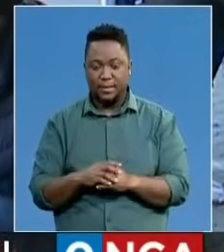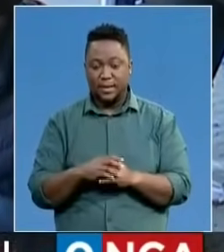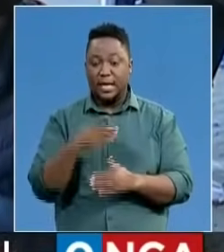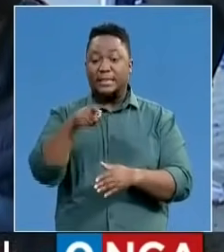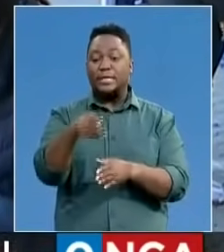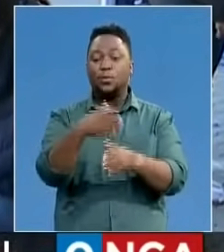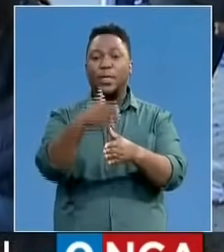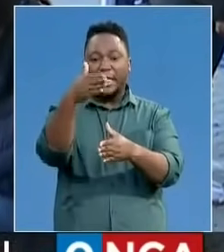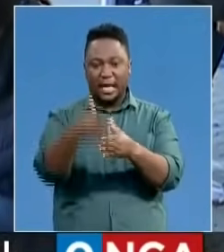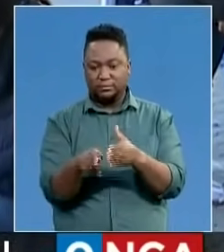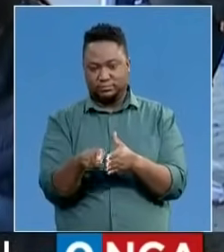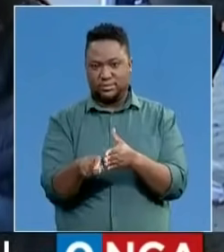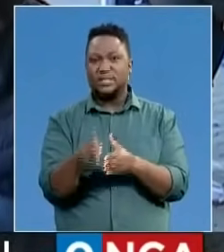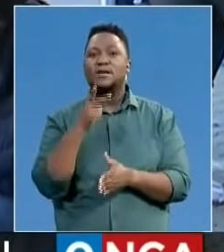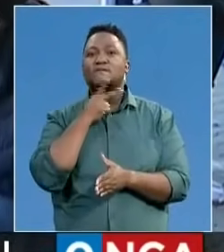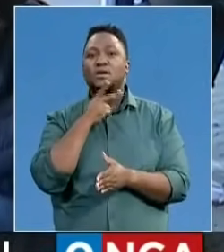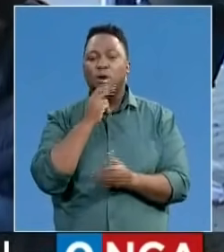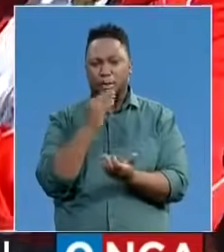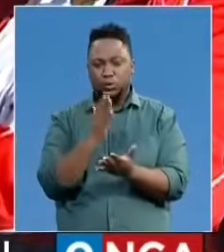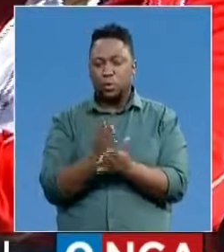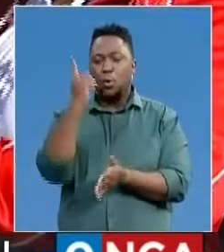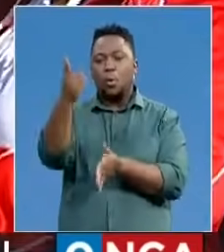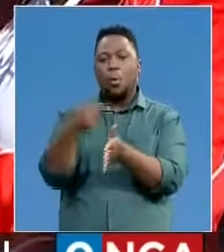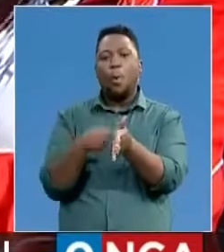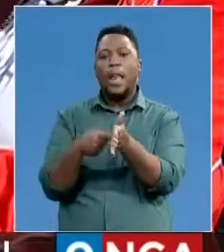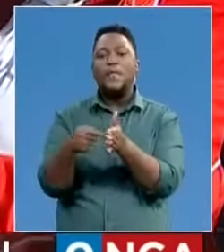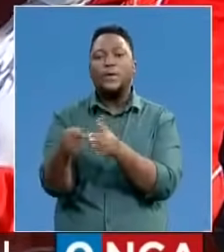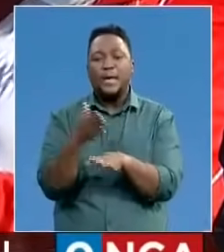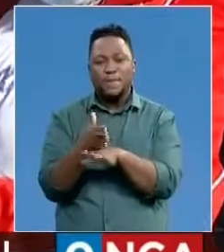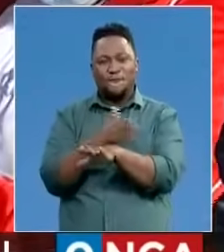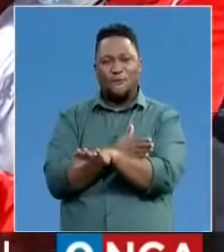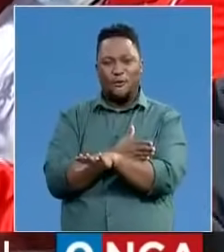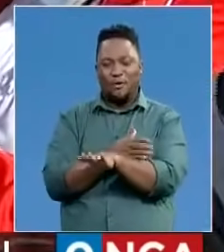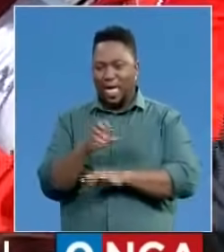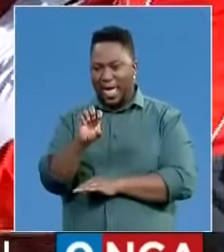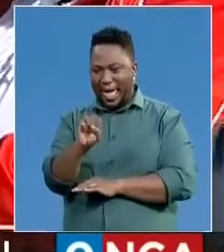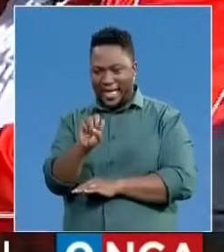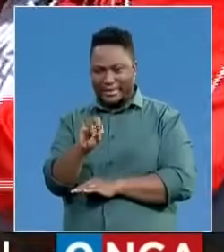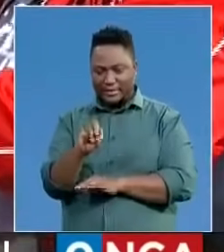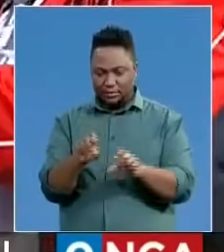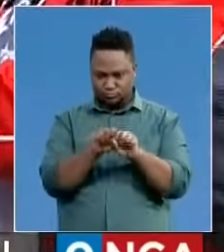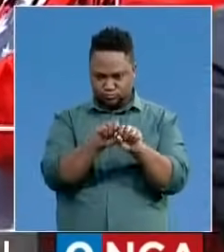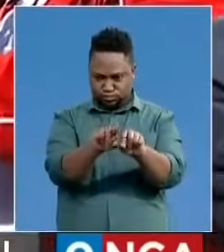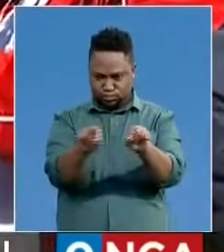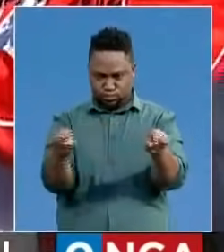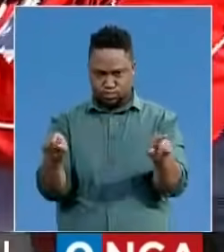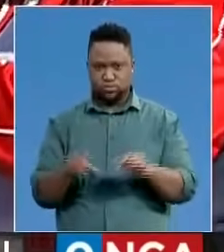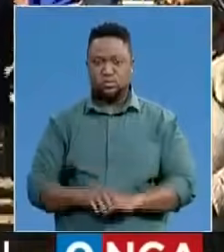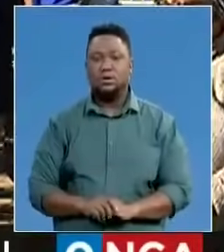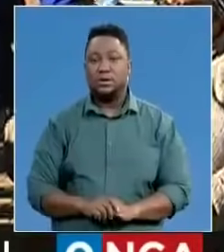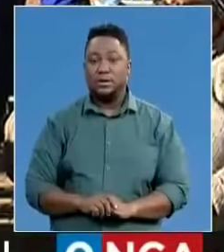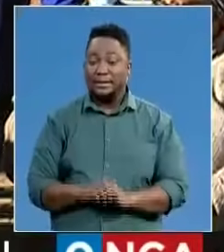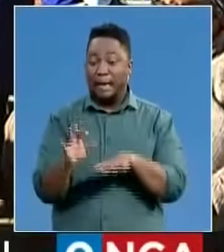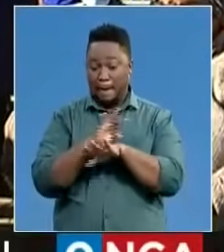give people at least the appointments 1 week in advance into next week. So that is the plan, Thembekile. And we need to